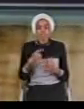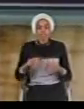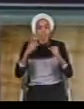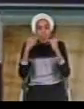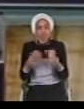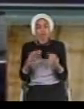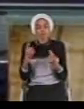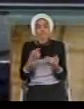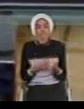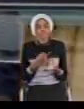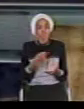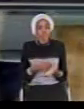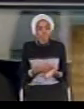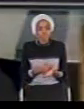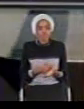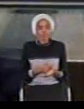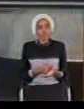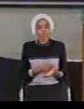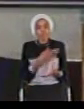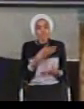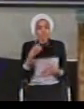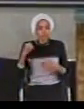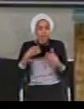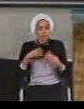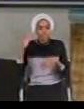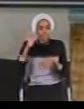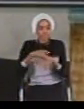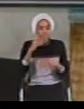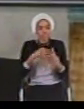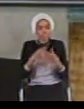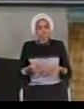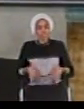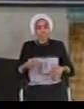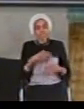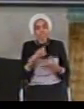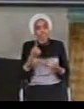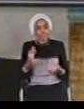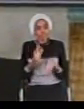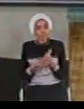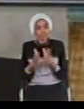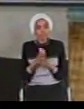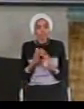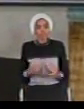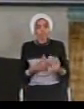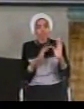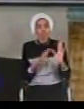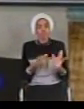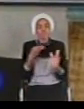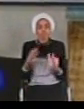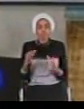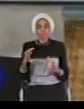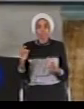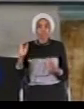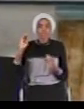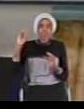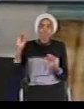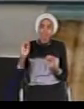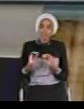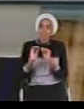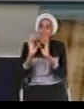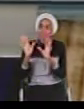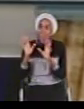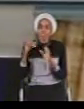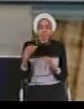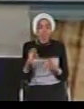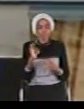the gospel had effect in their lives, and they became followers of the lives of the